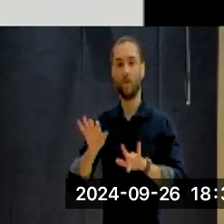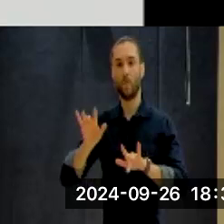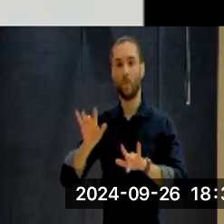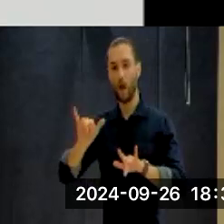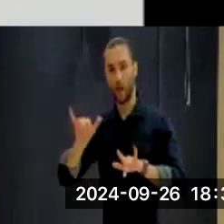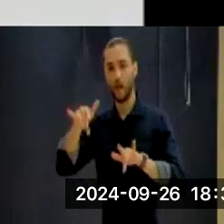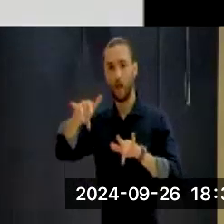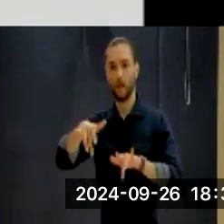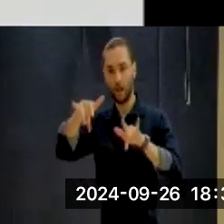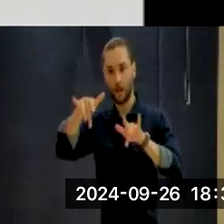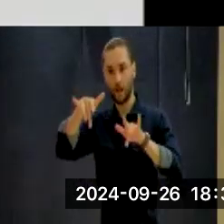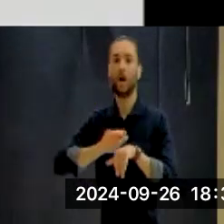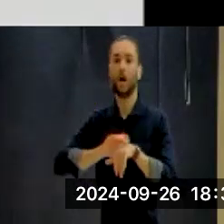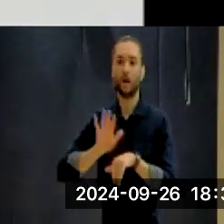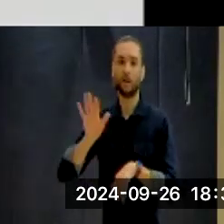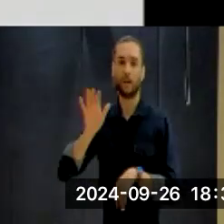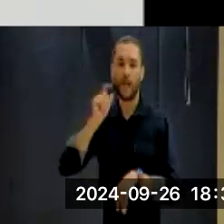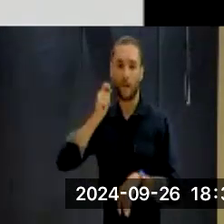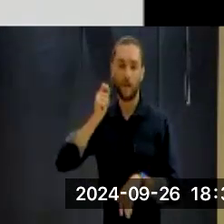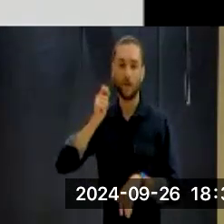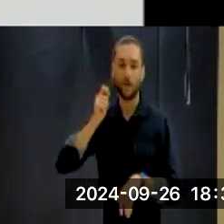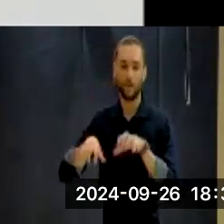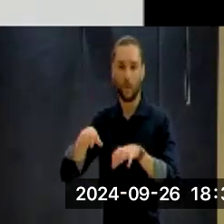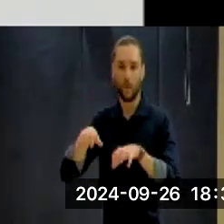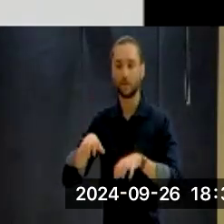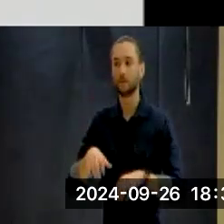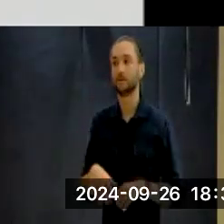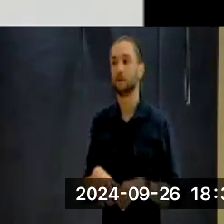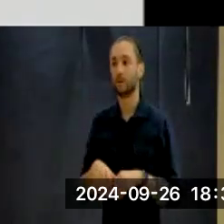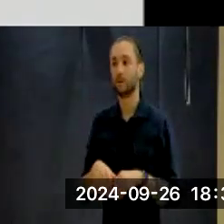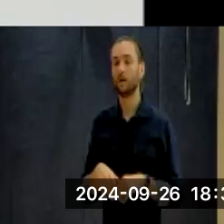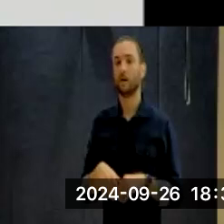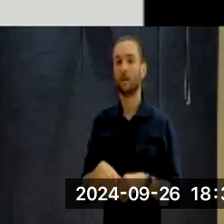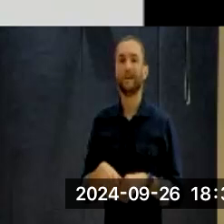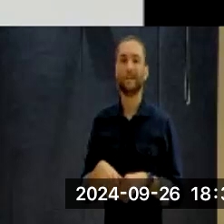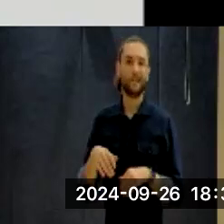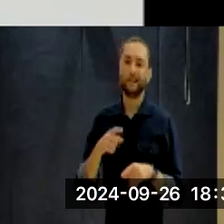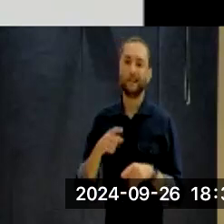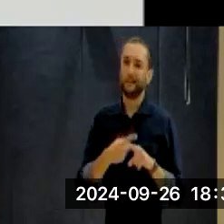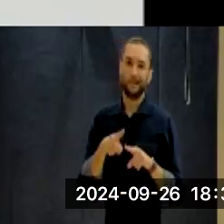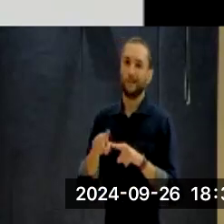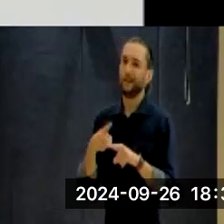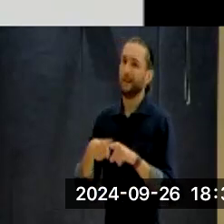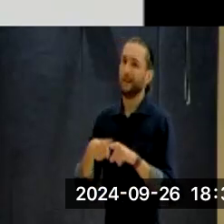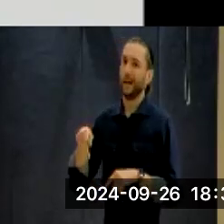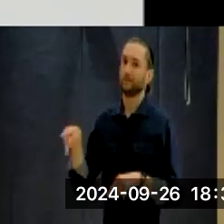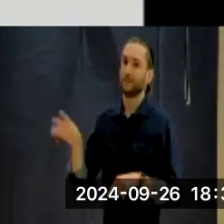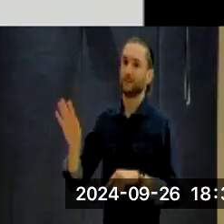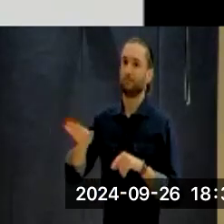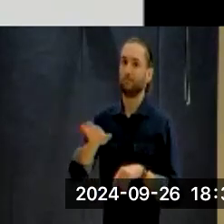Apple keyboards, and the different apps act differently.